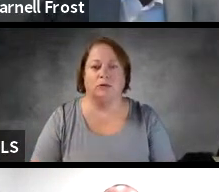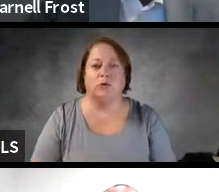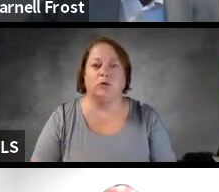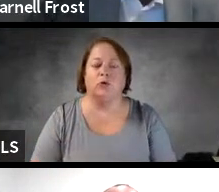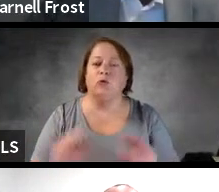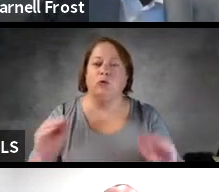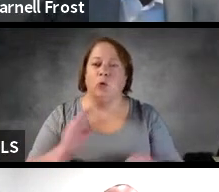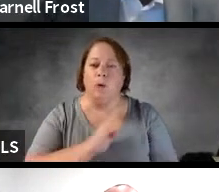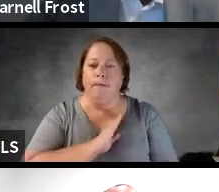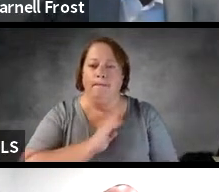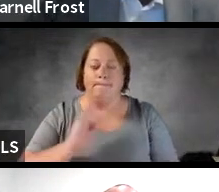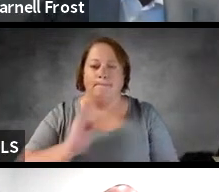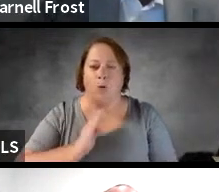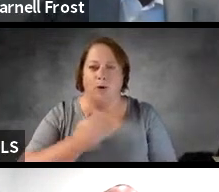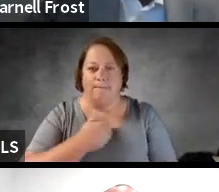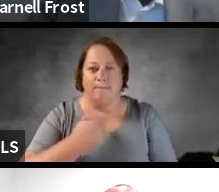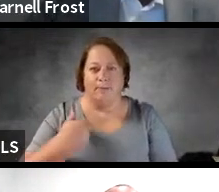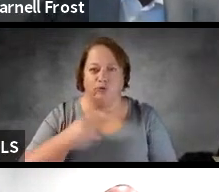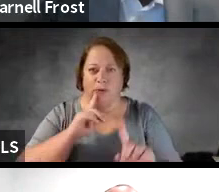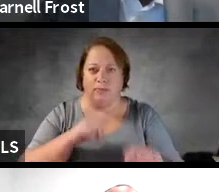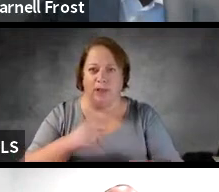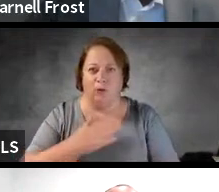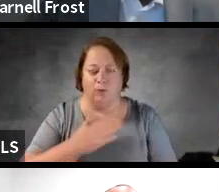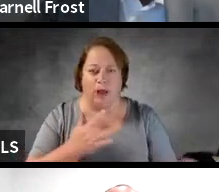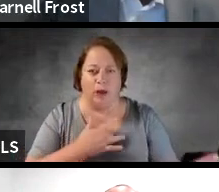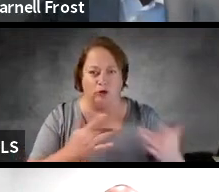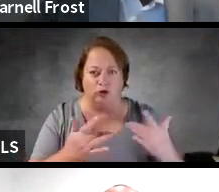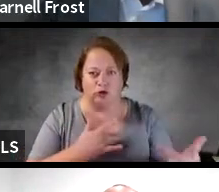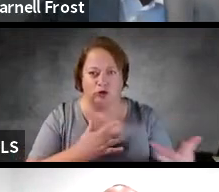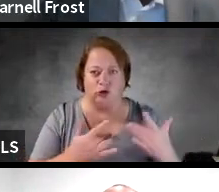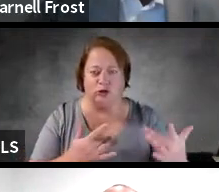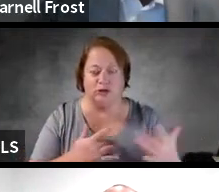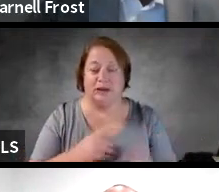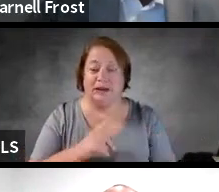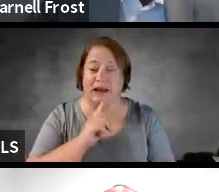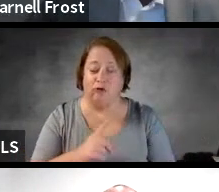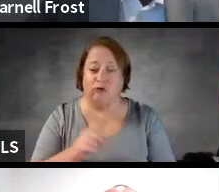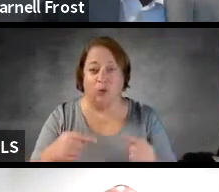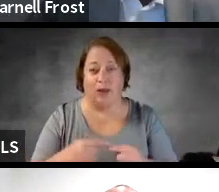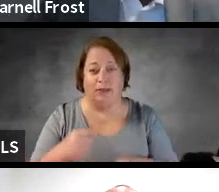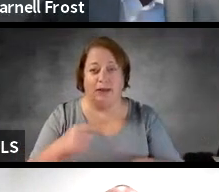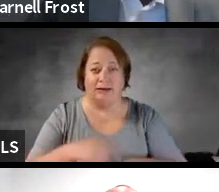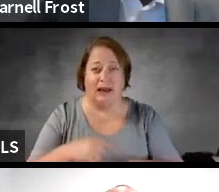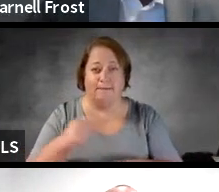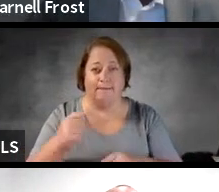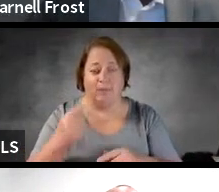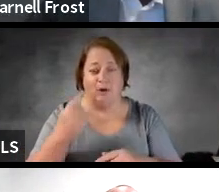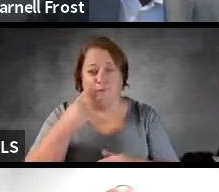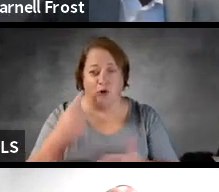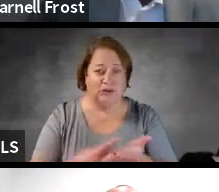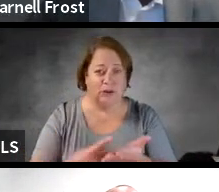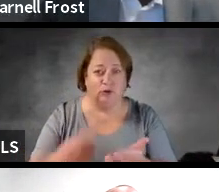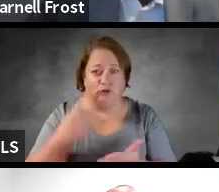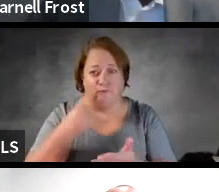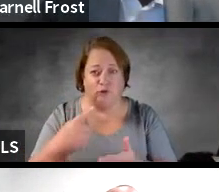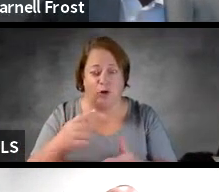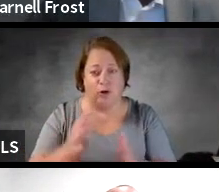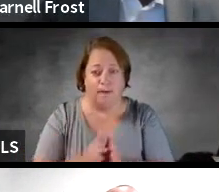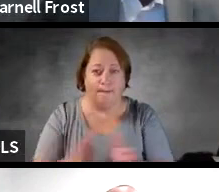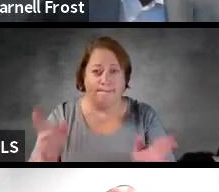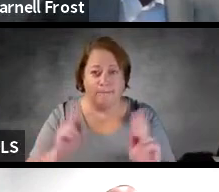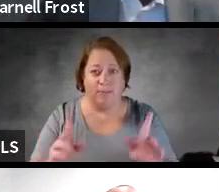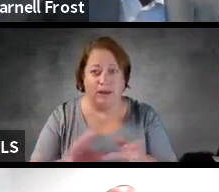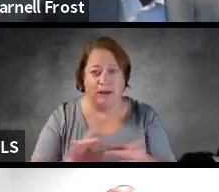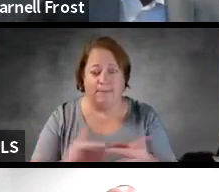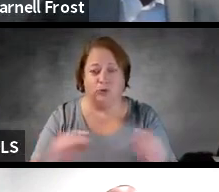my representative, Dr. Cuneo, replied to my concerns. In fact, when the time came for discussion for public comments at the meeting,